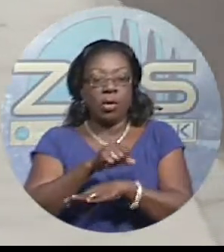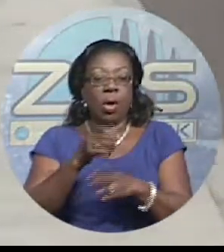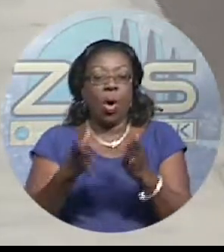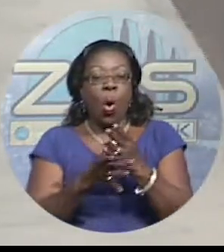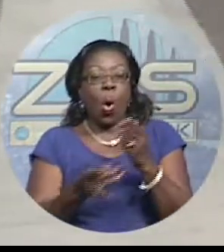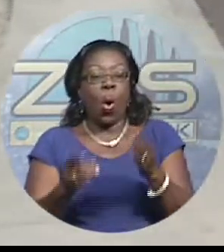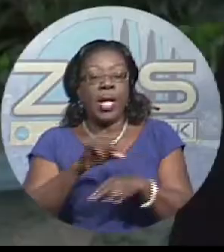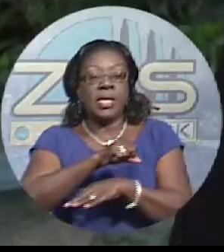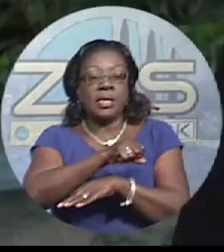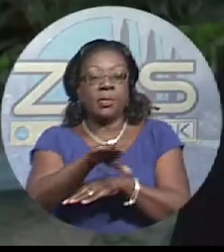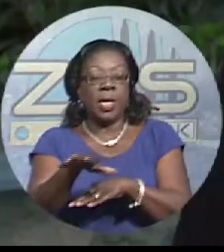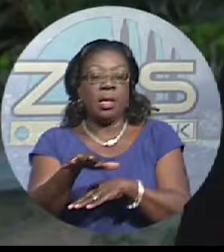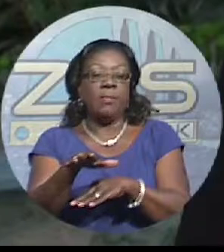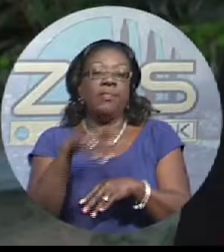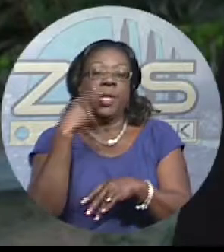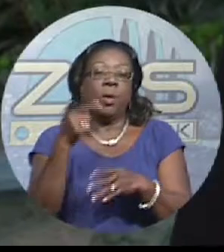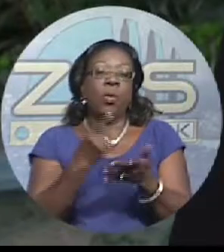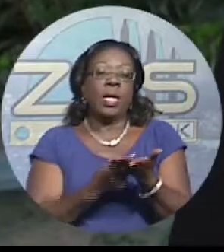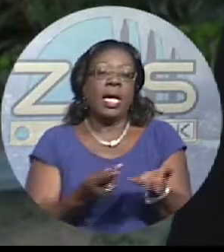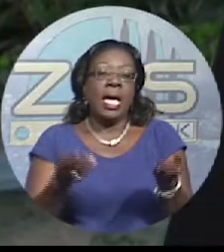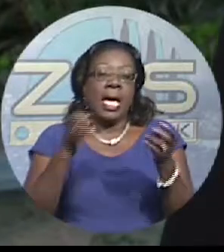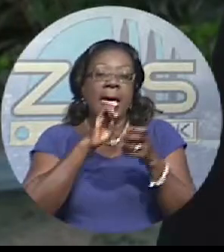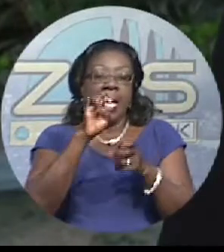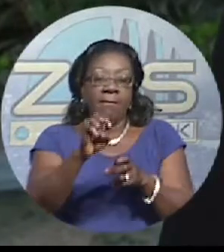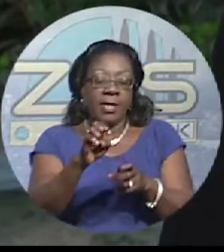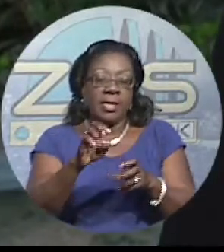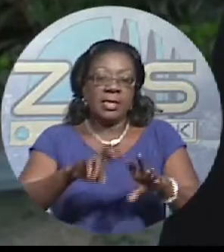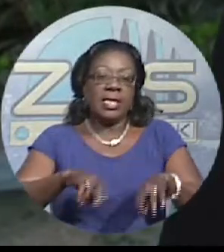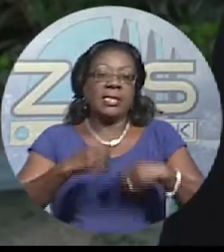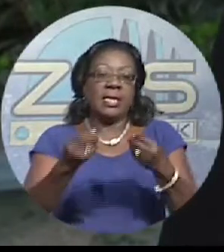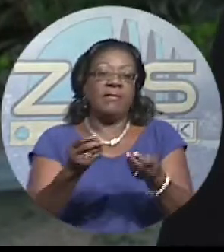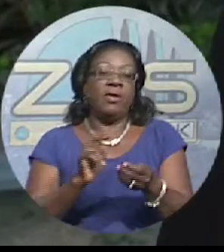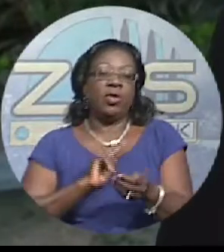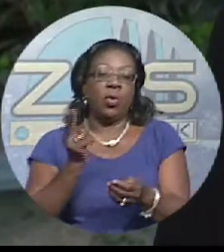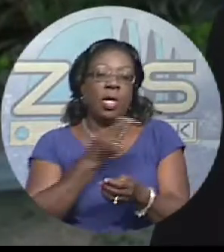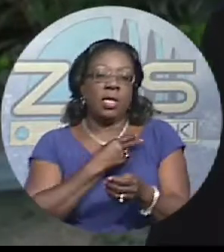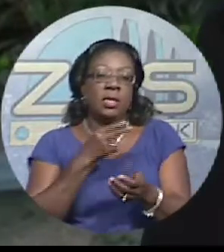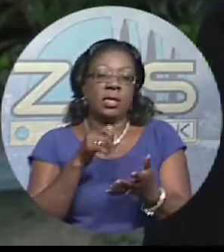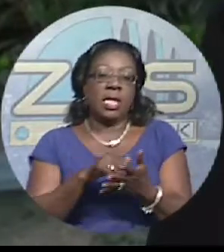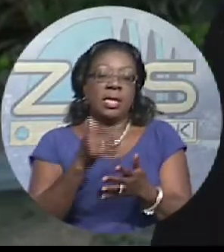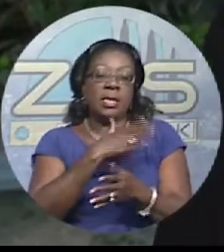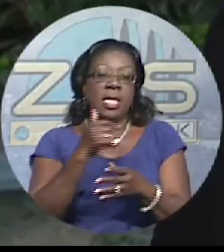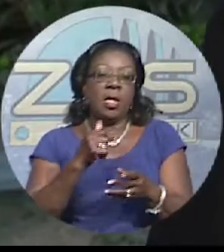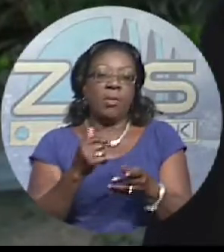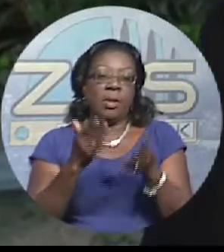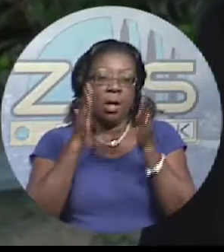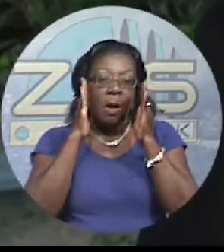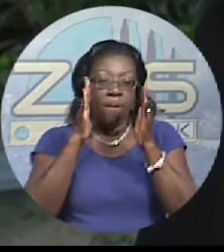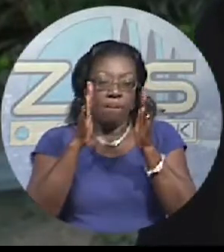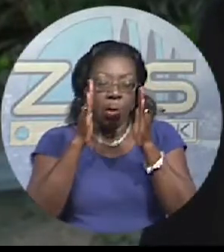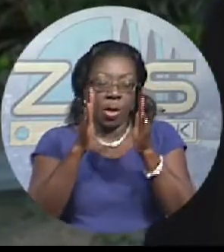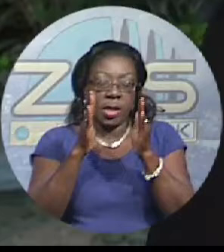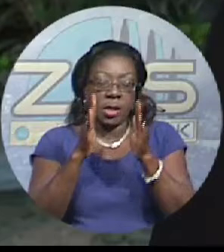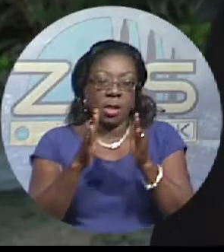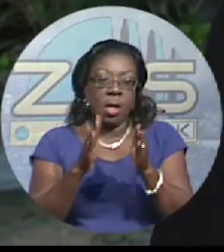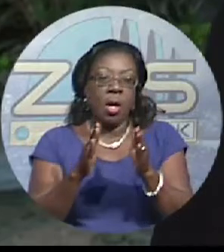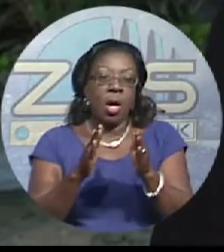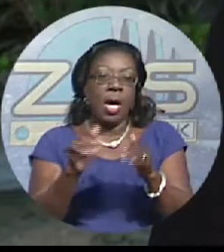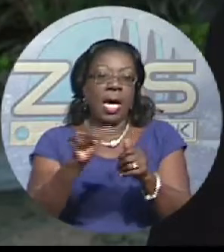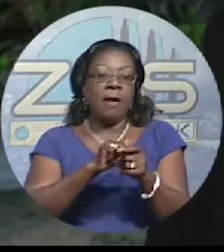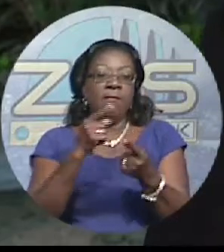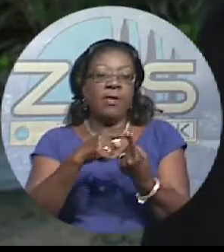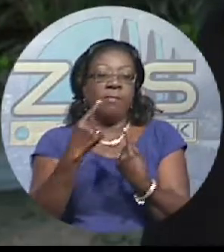what evidence was provided to us, was that they normally monitor on a